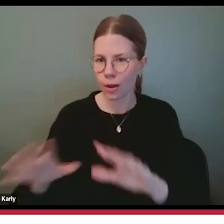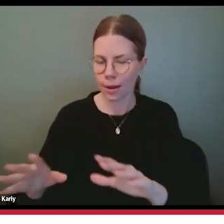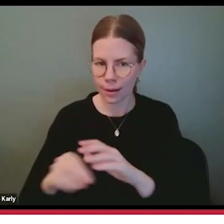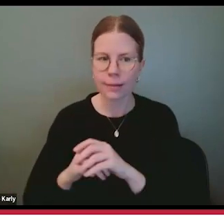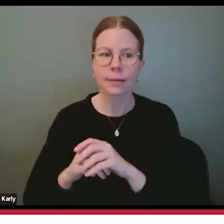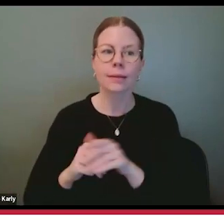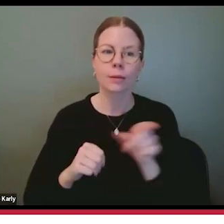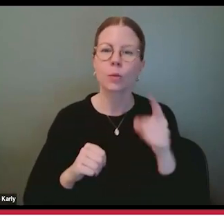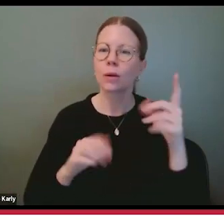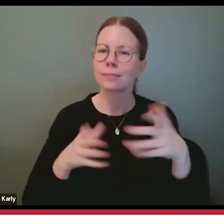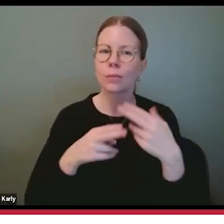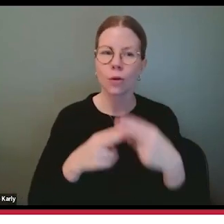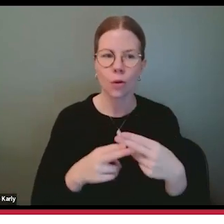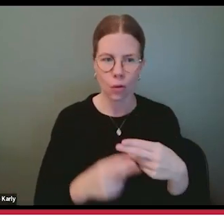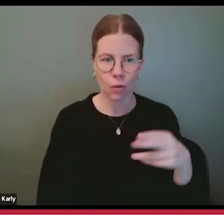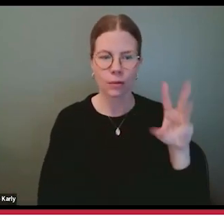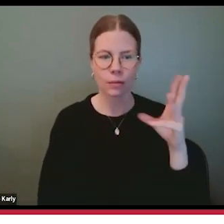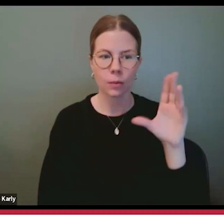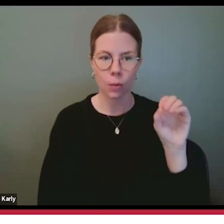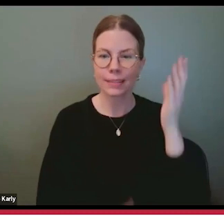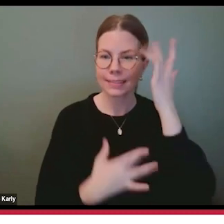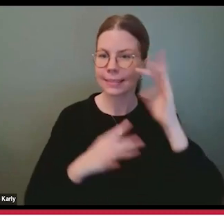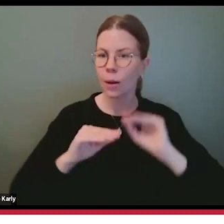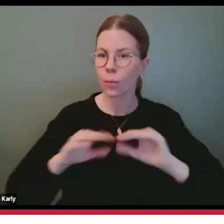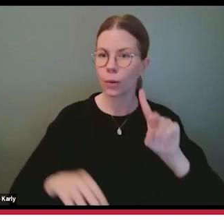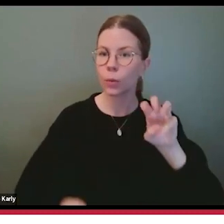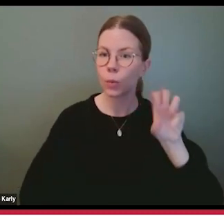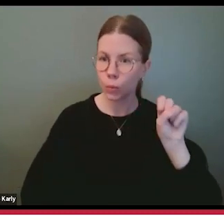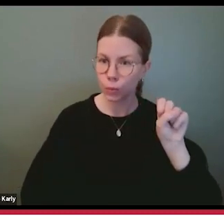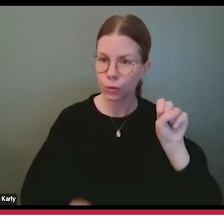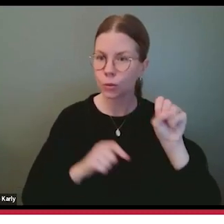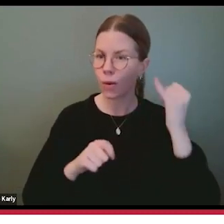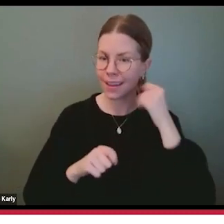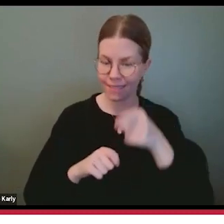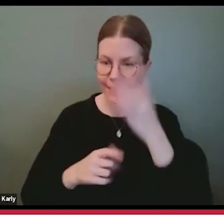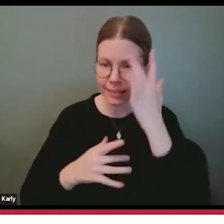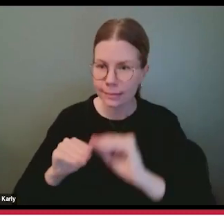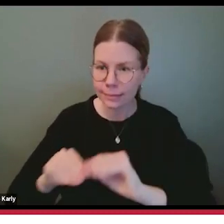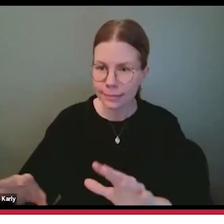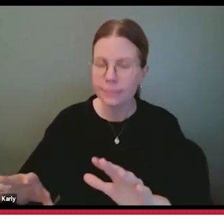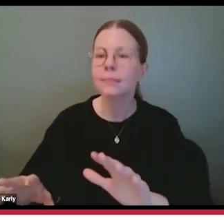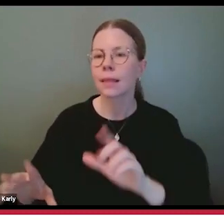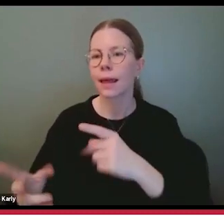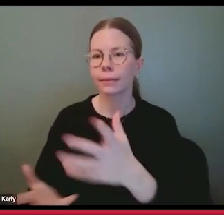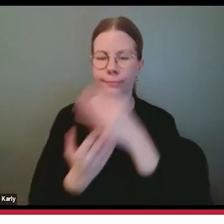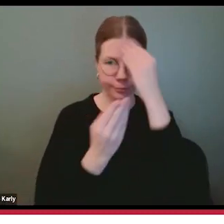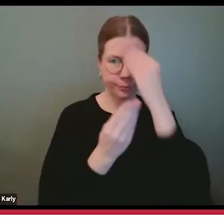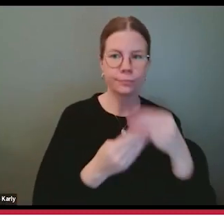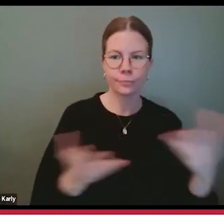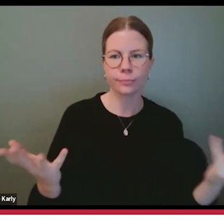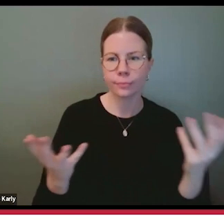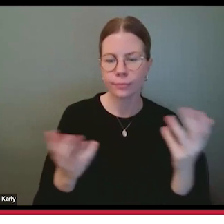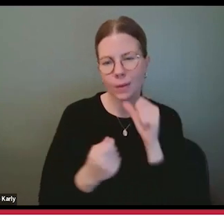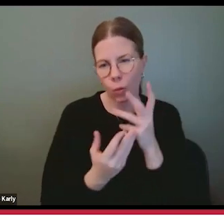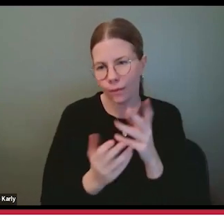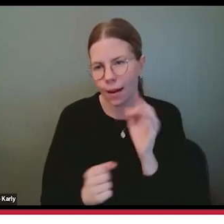they note outbreaks when they occur. They don't find everything, but they note a number of them. And what you see